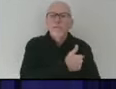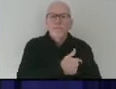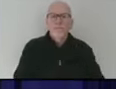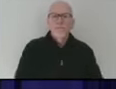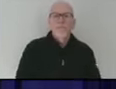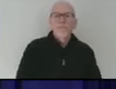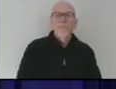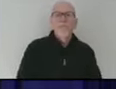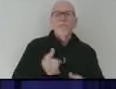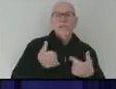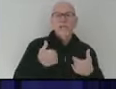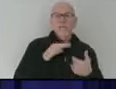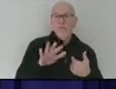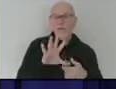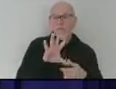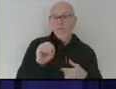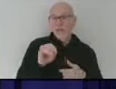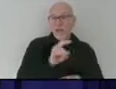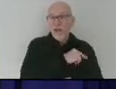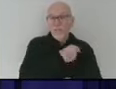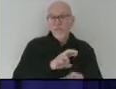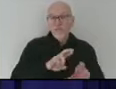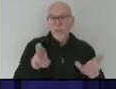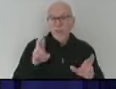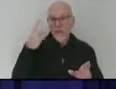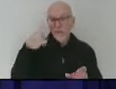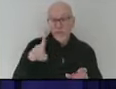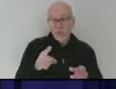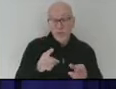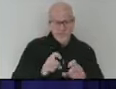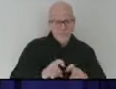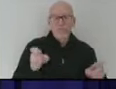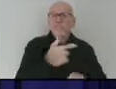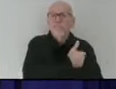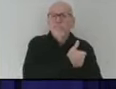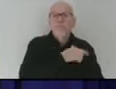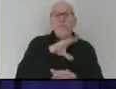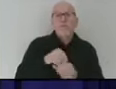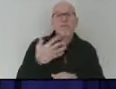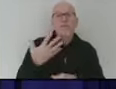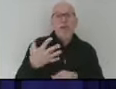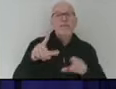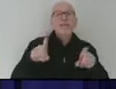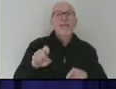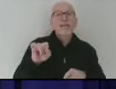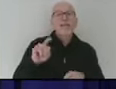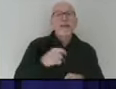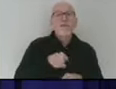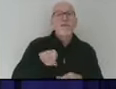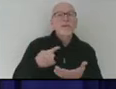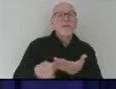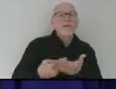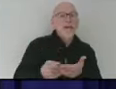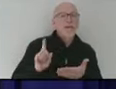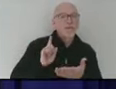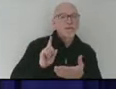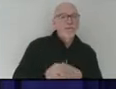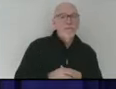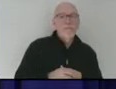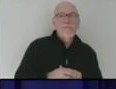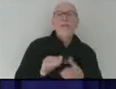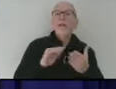have nearly 50 hospitals prepared to administer the vaccine, including the 5 pilot sites that we discussed last week. And again, those are